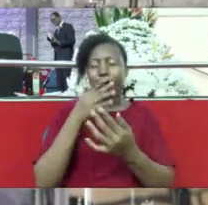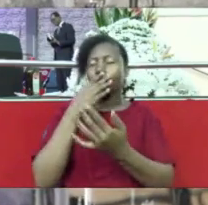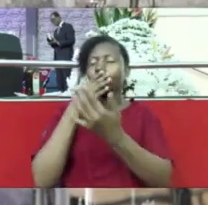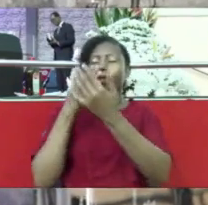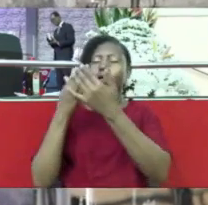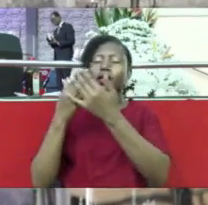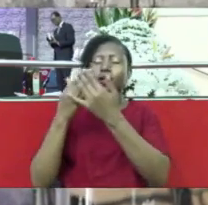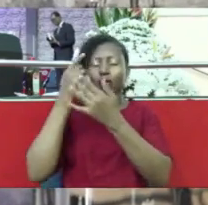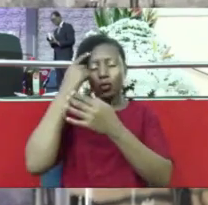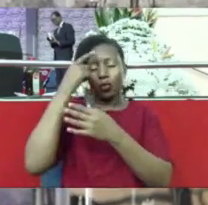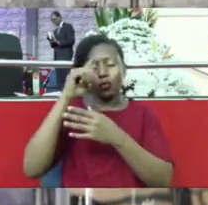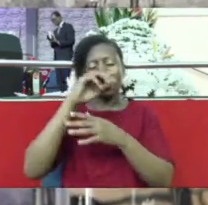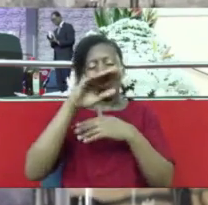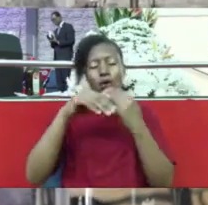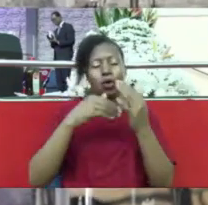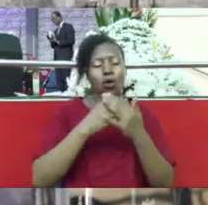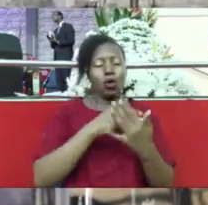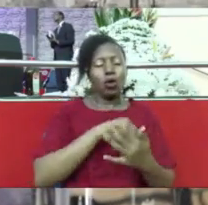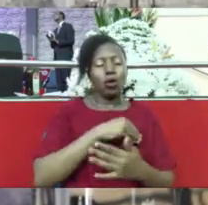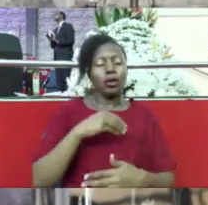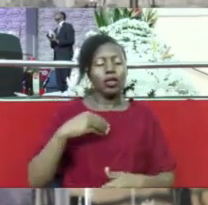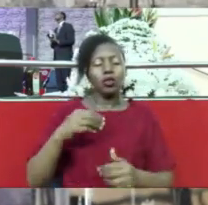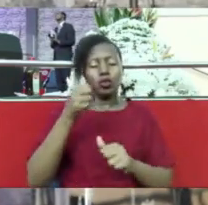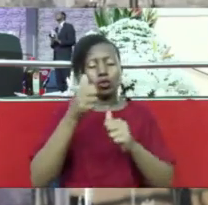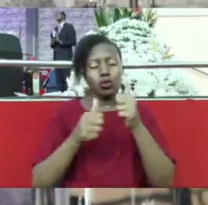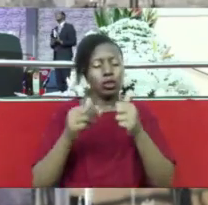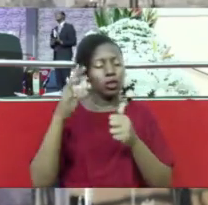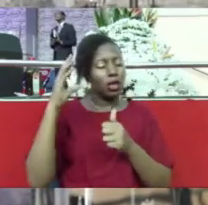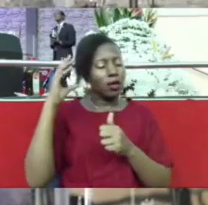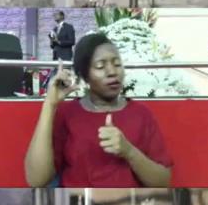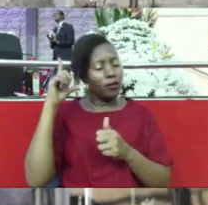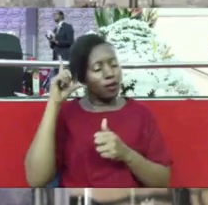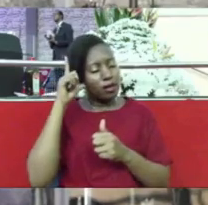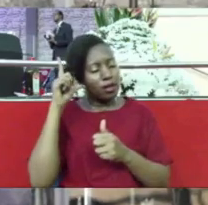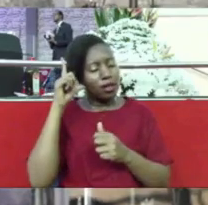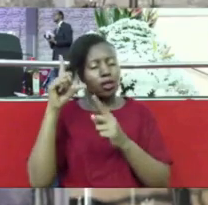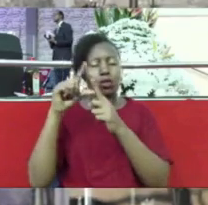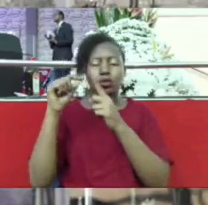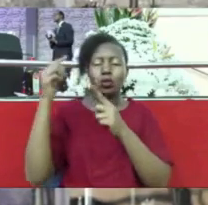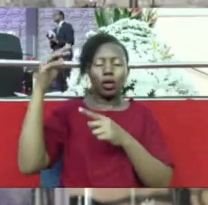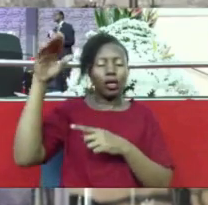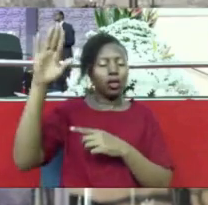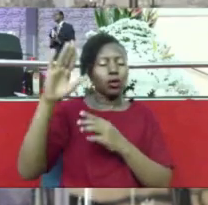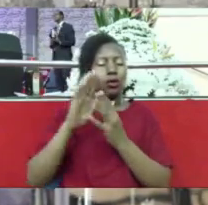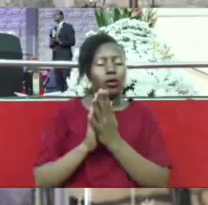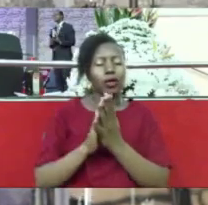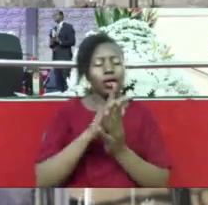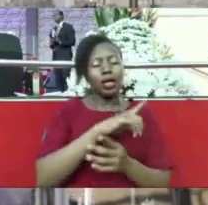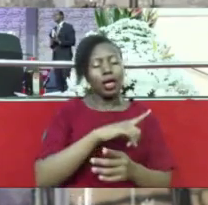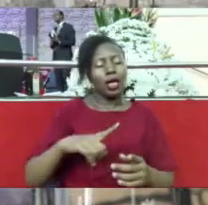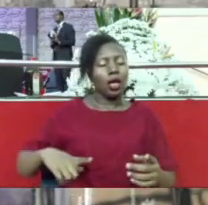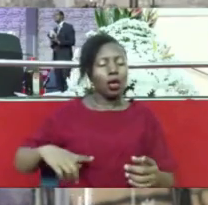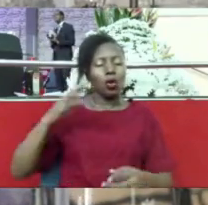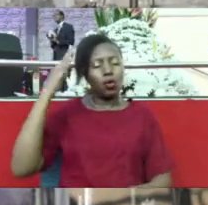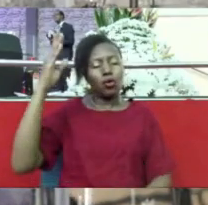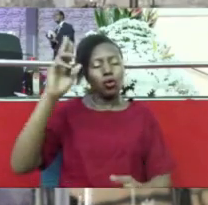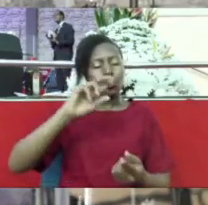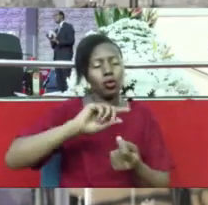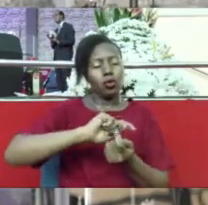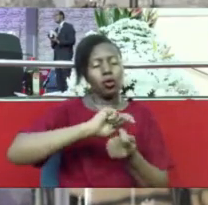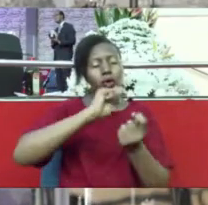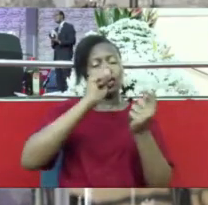for every soul that has heard your word. Asante kwa kila nafsi ambayo imesikia neno lako. That Lord, you are transforming us from